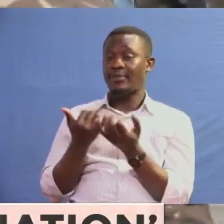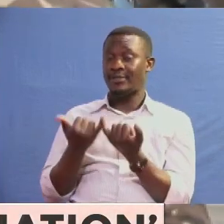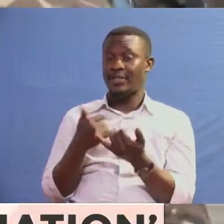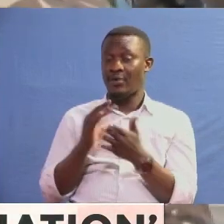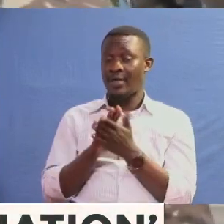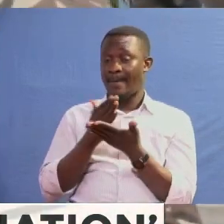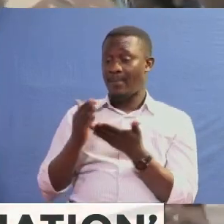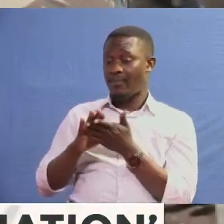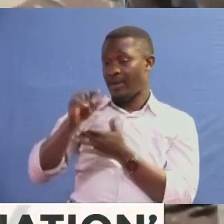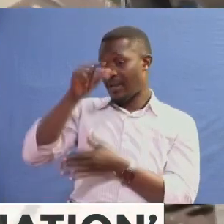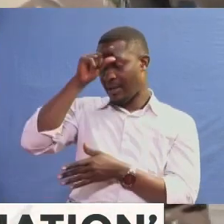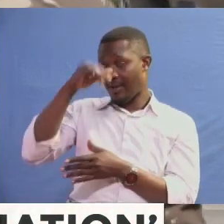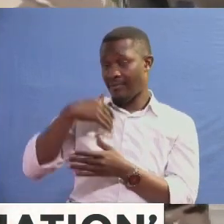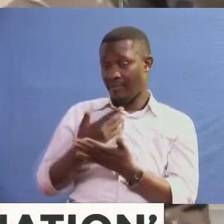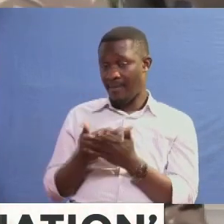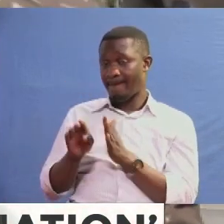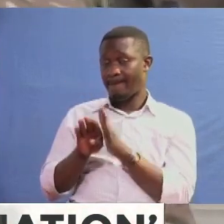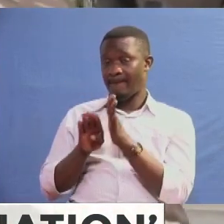of the government's omnibus bill,